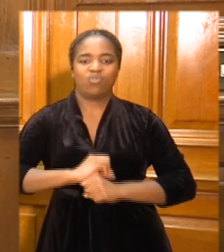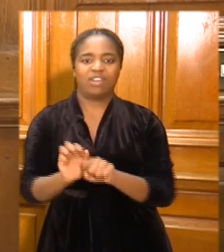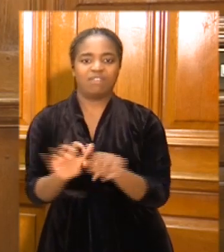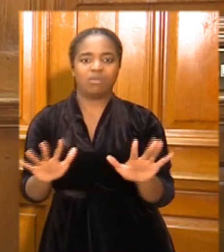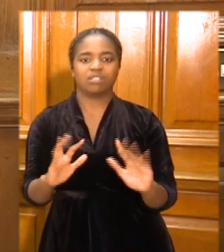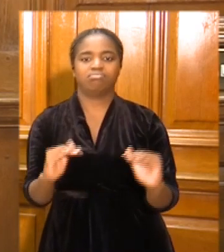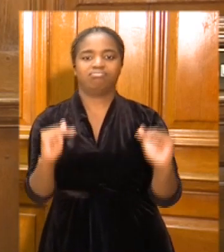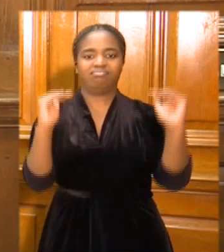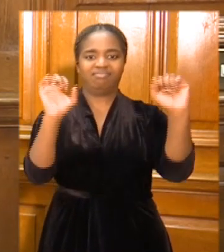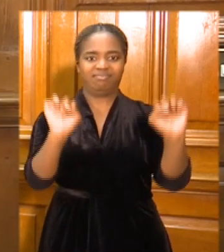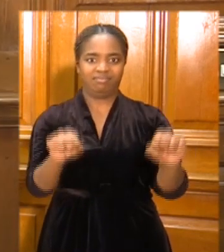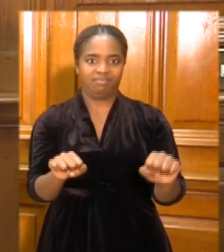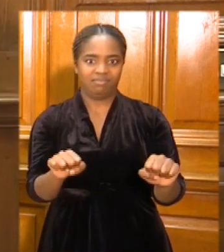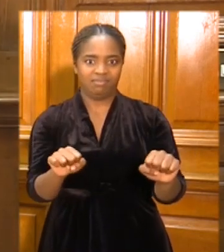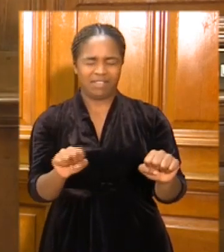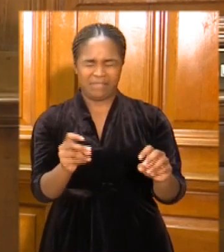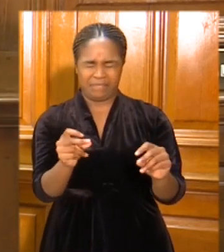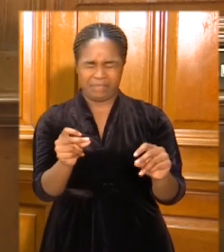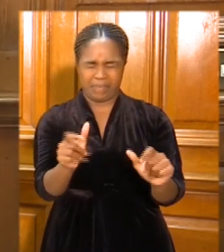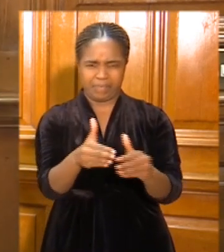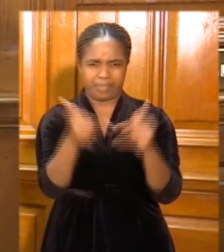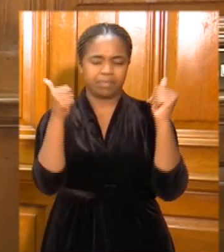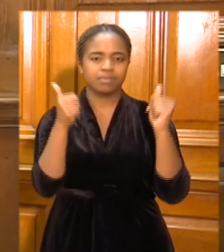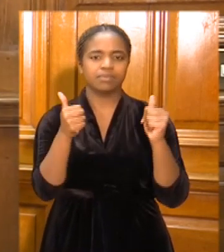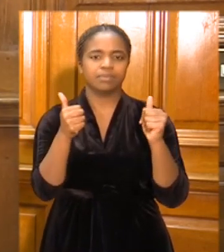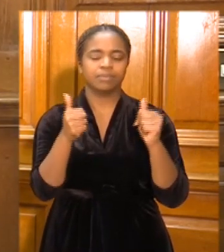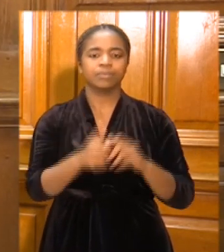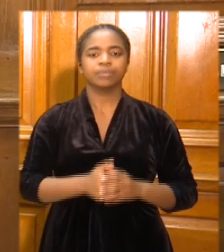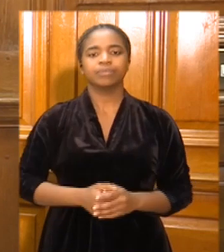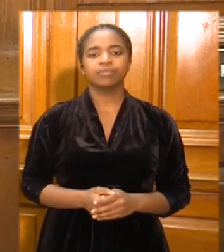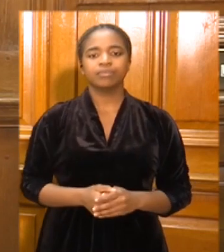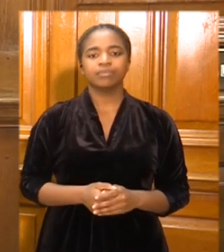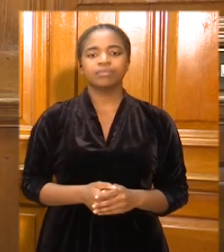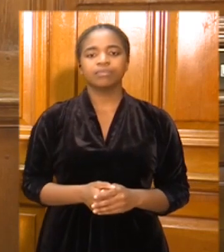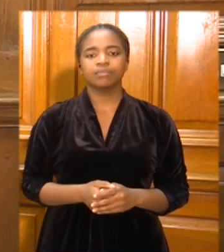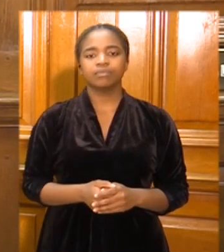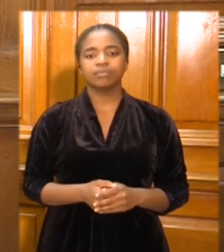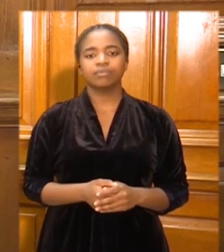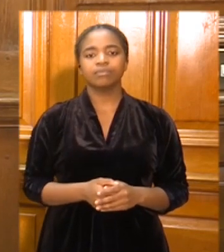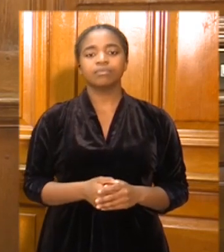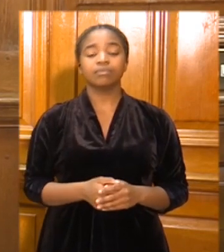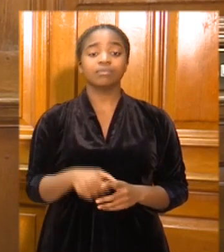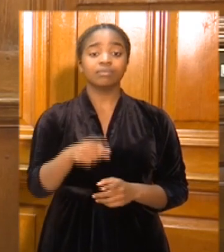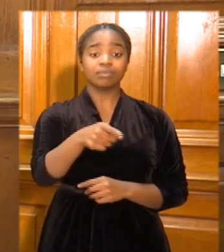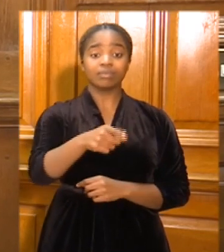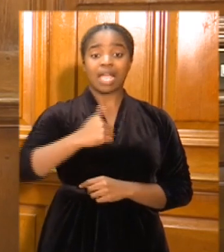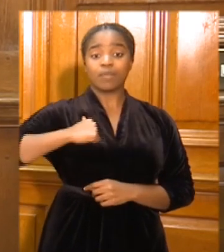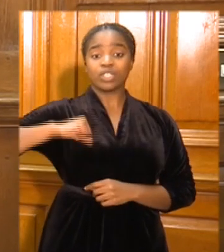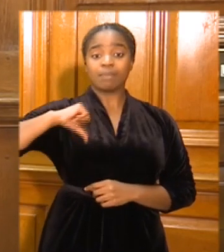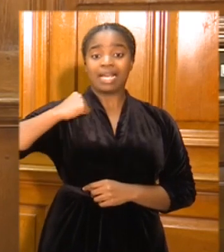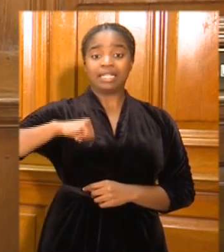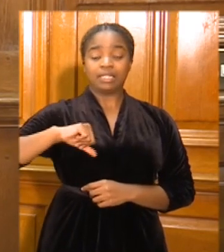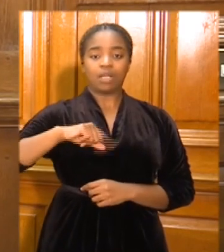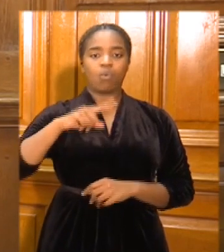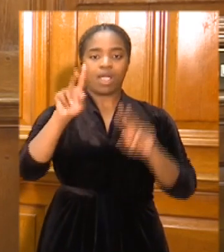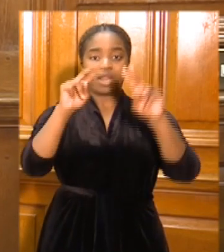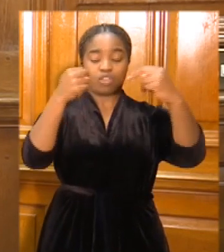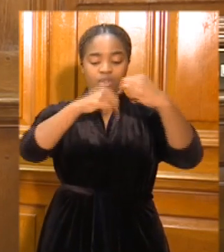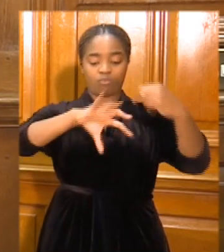increasing at a very fast pace. The following metros in our country have